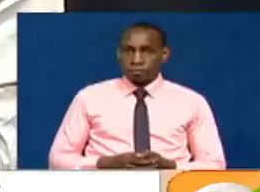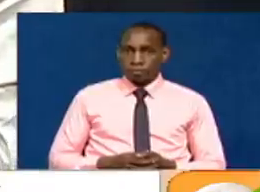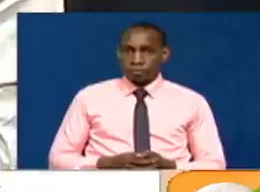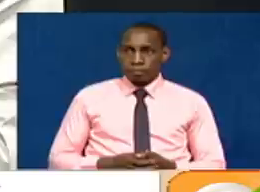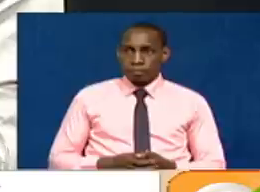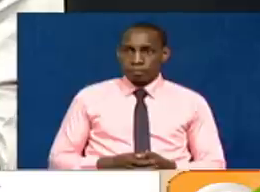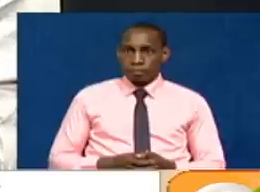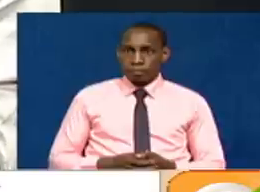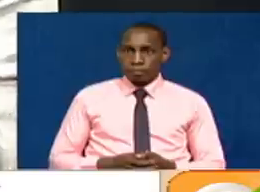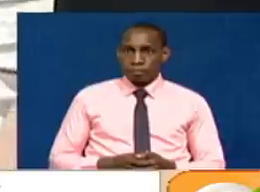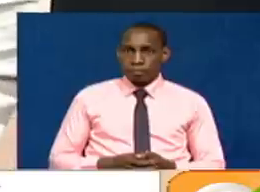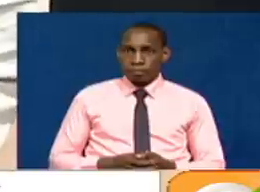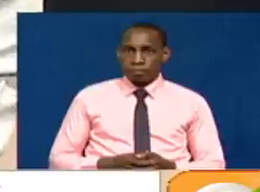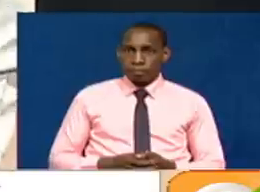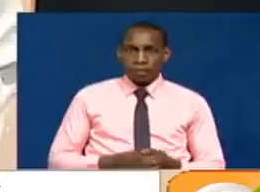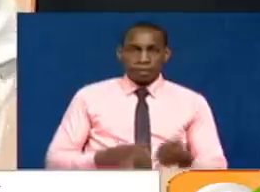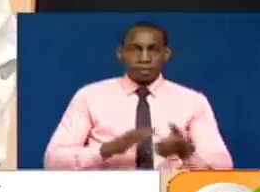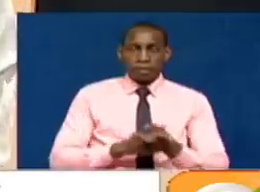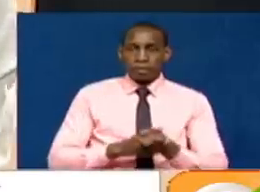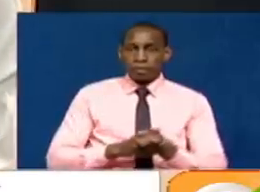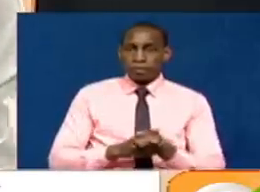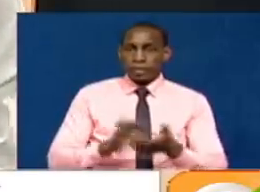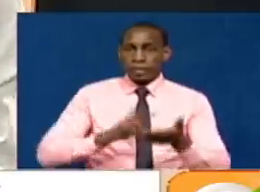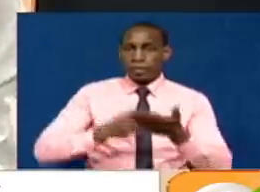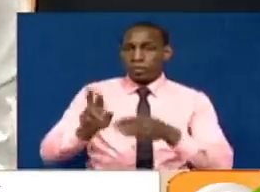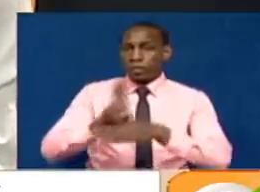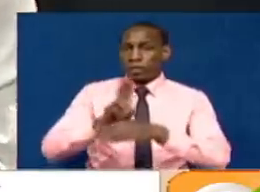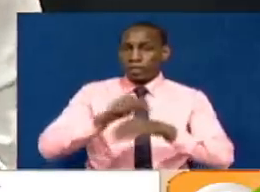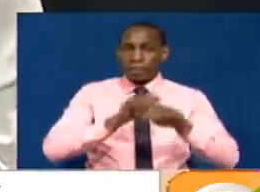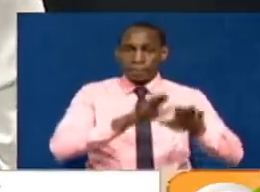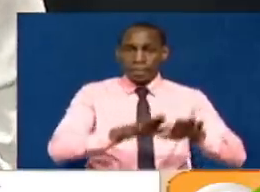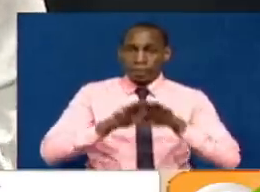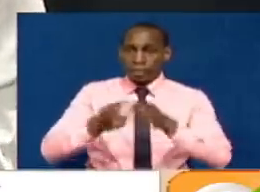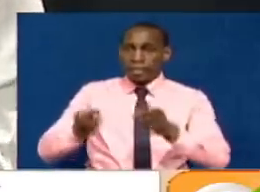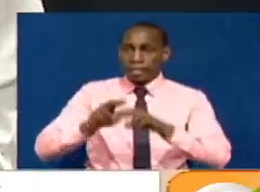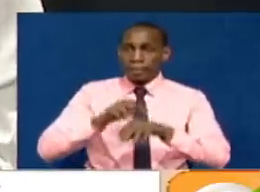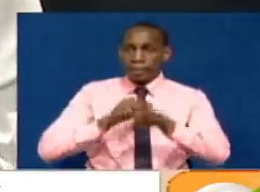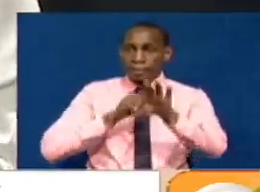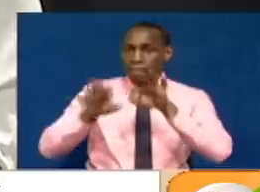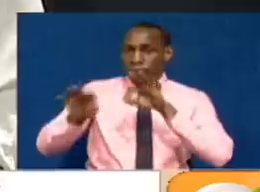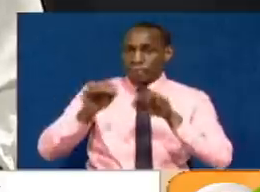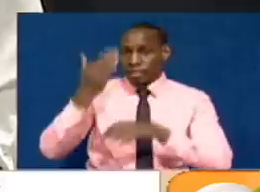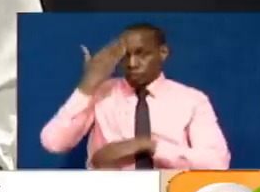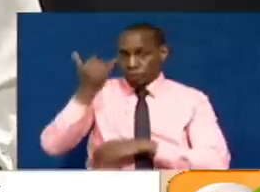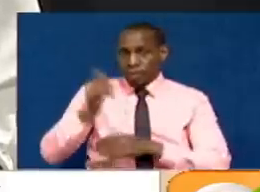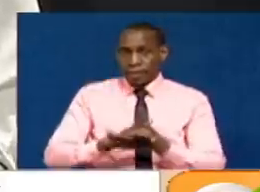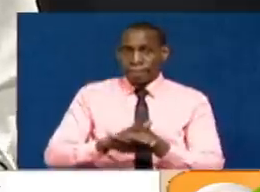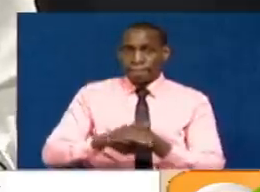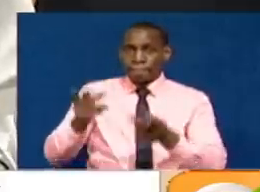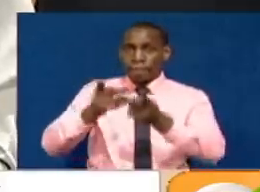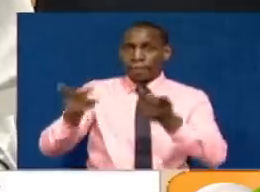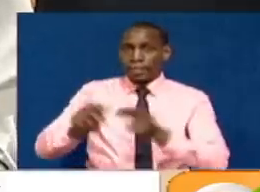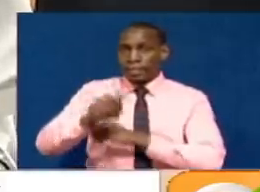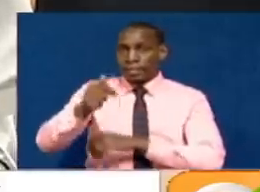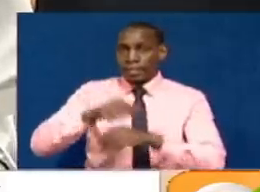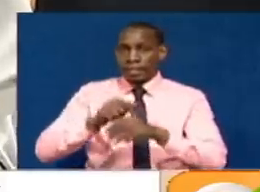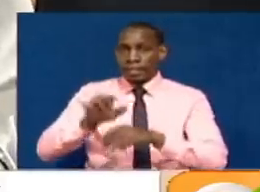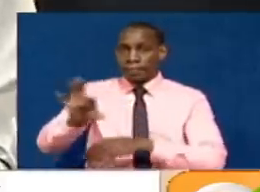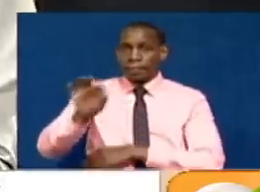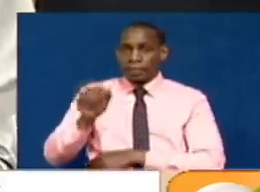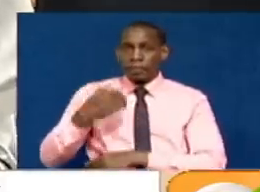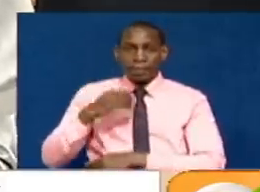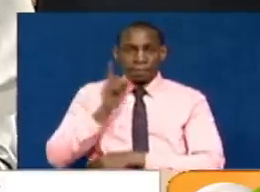of what candidates actually lay out during the campaigns happens during the nominations, because in some places, once you get the